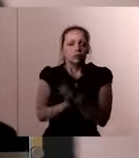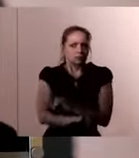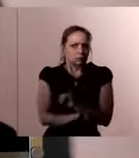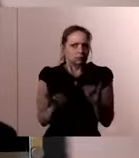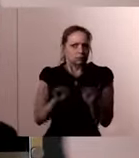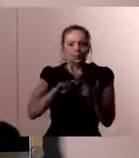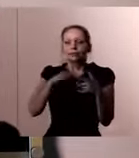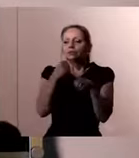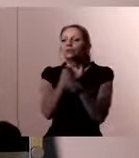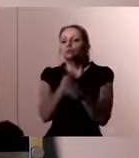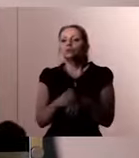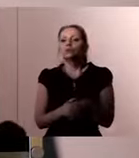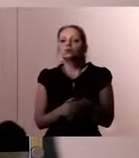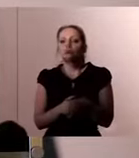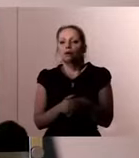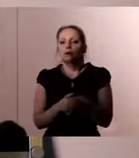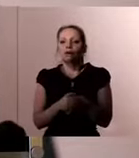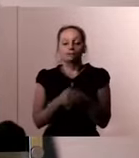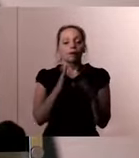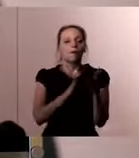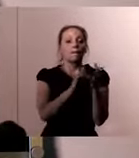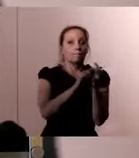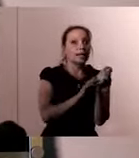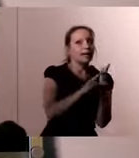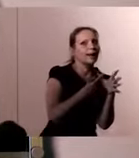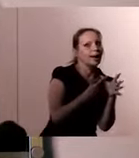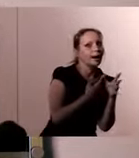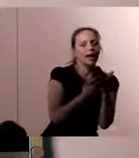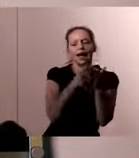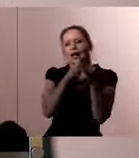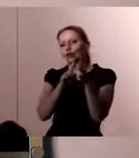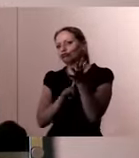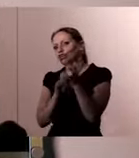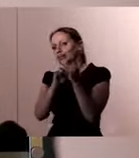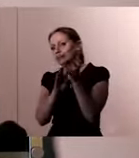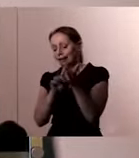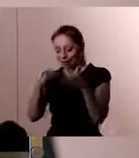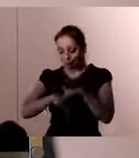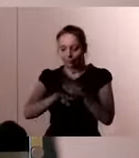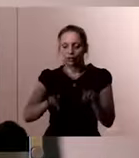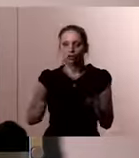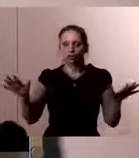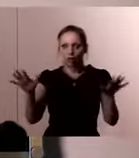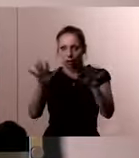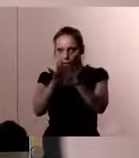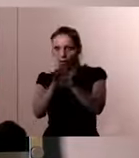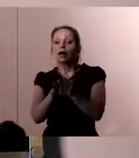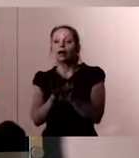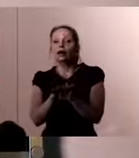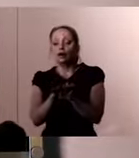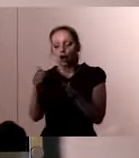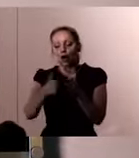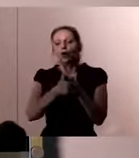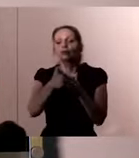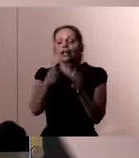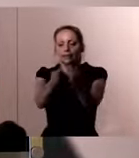disturbing examples of the symbiosis between the media and real estate in Australia is the regular column that appears